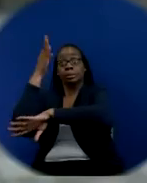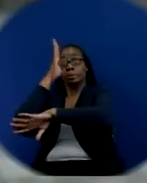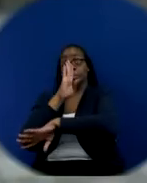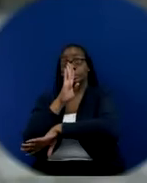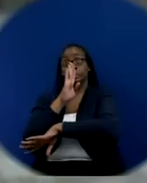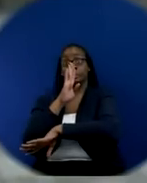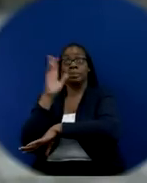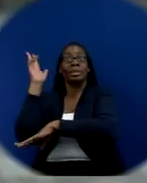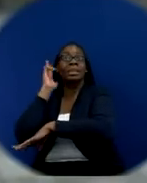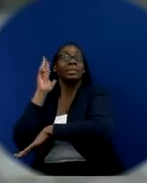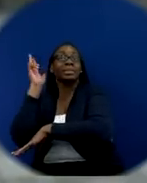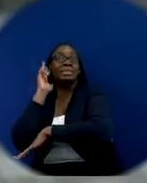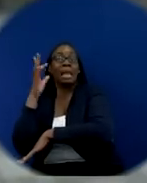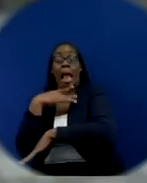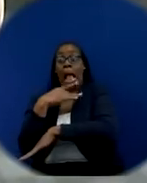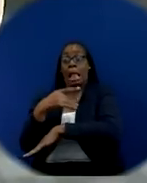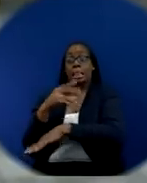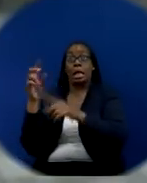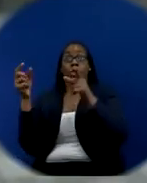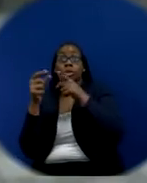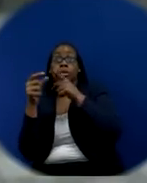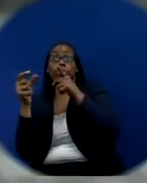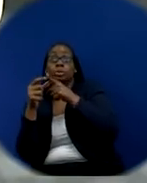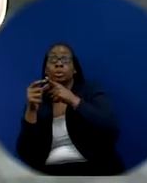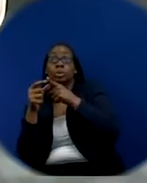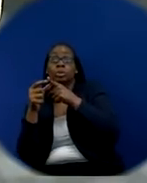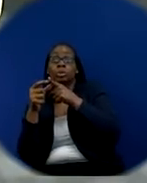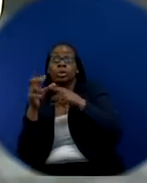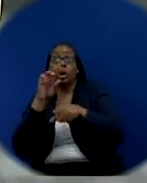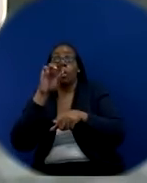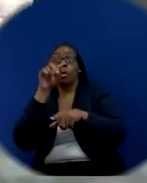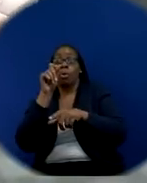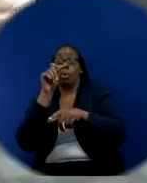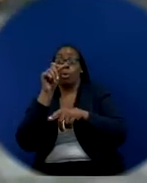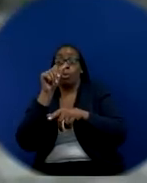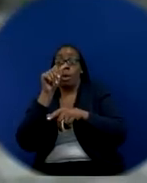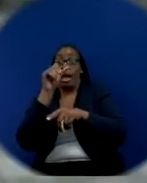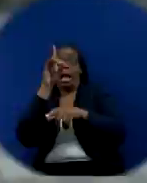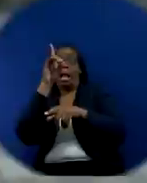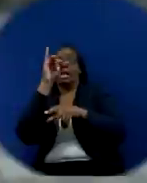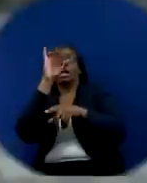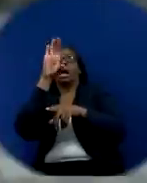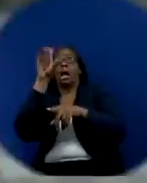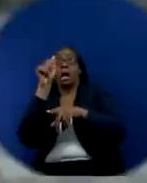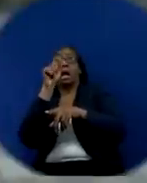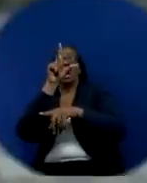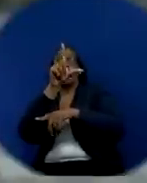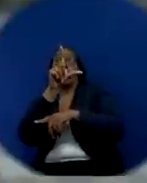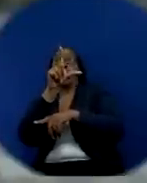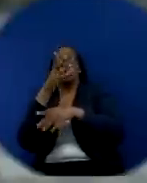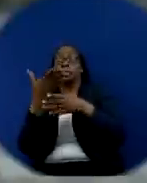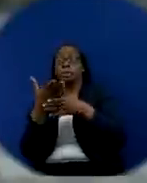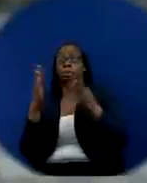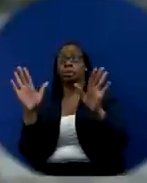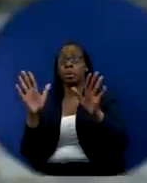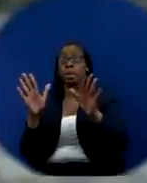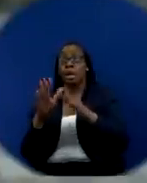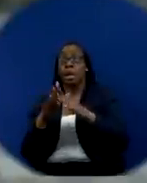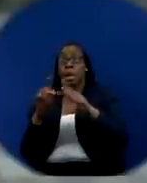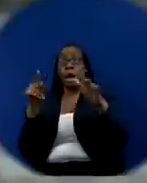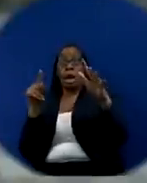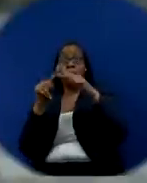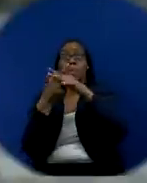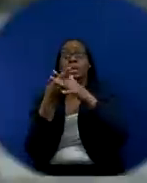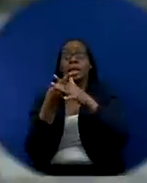Hear those words. I like those words. A radical revolution and reorientation into